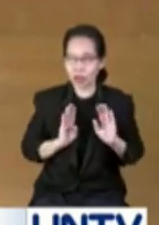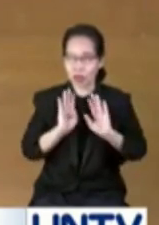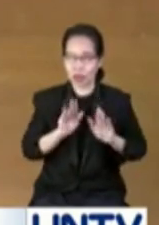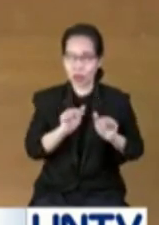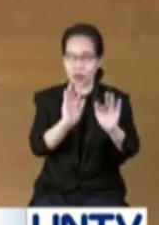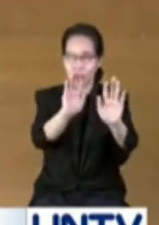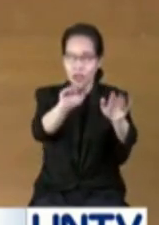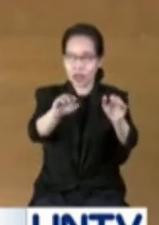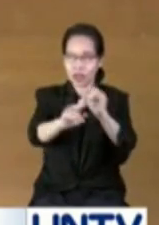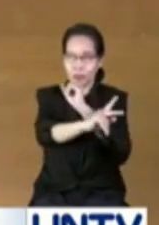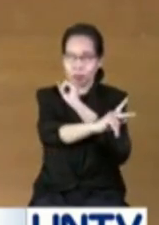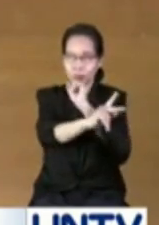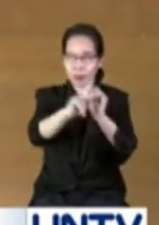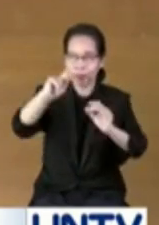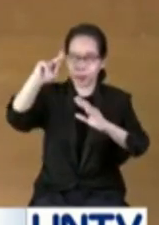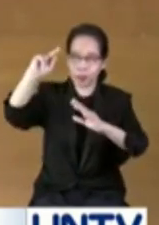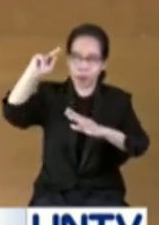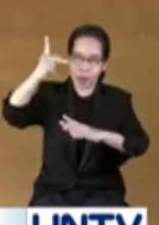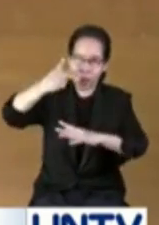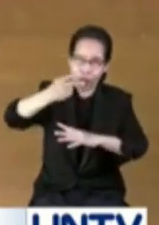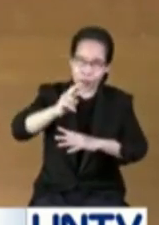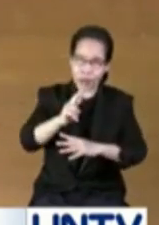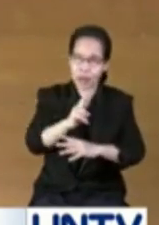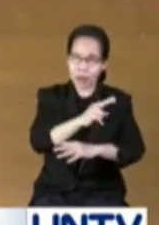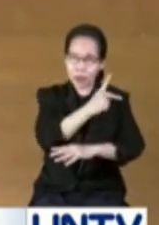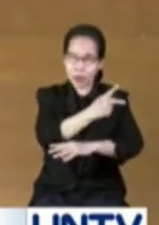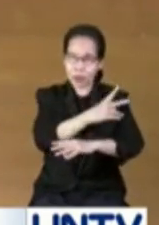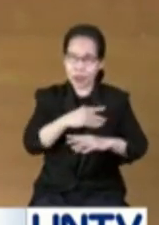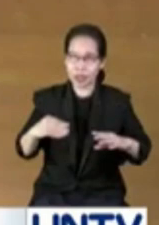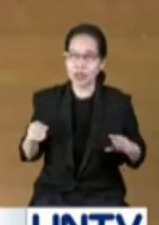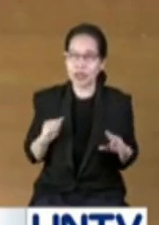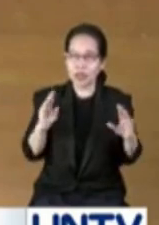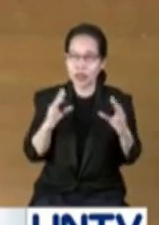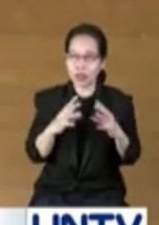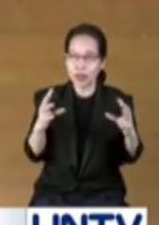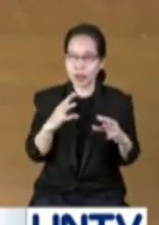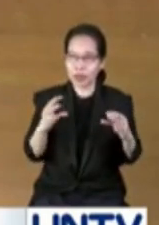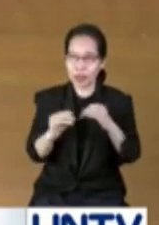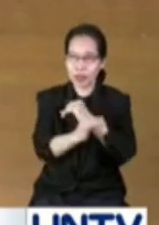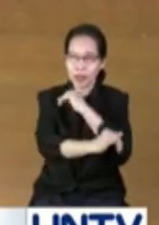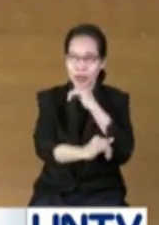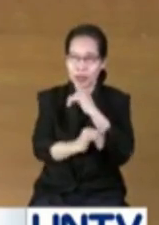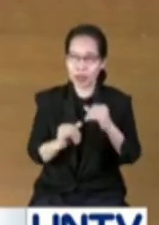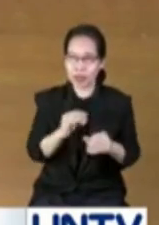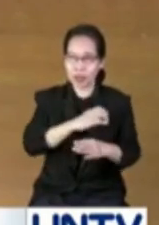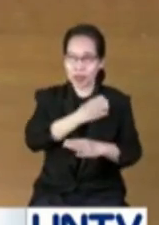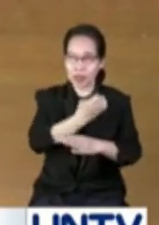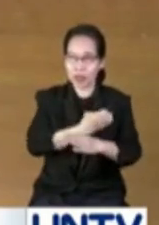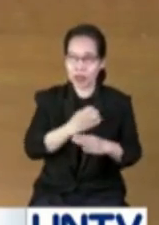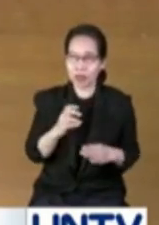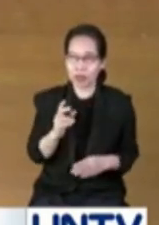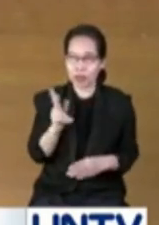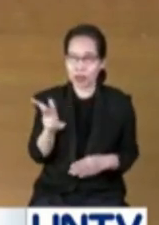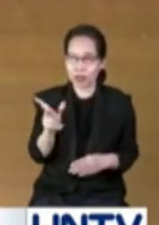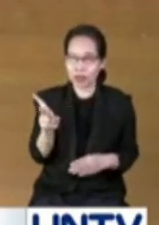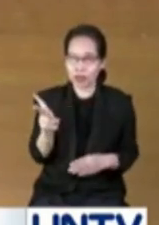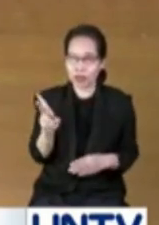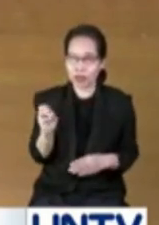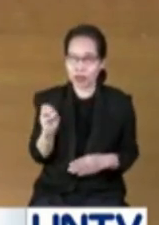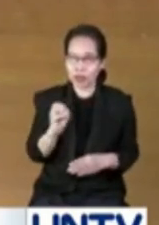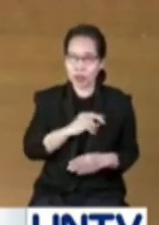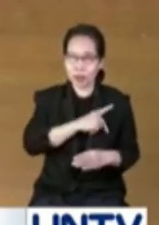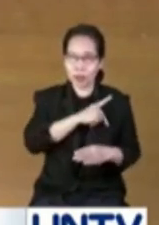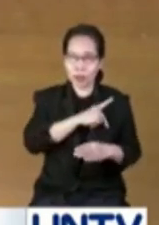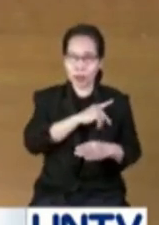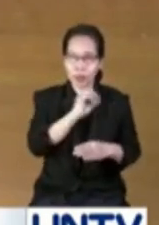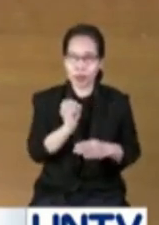The Malampaya project has been a boon to our country, energizing 20% of Luzon. The renewal of the contract